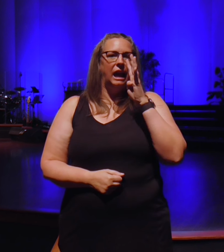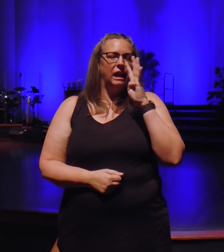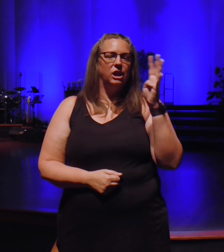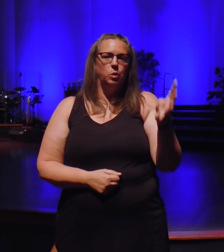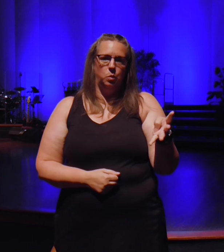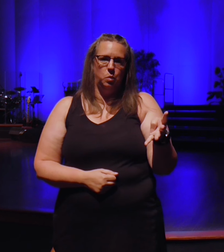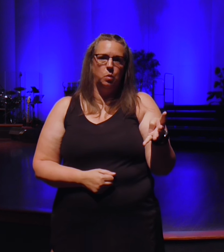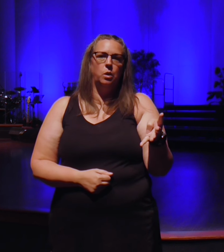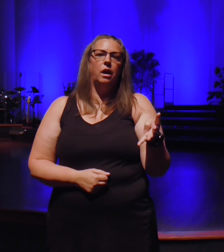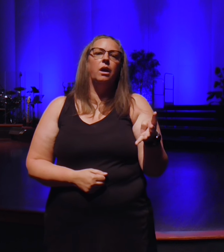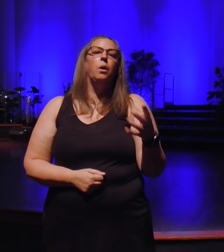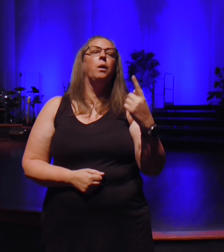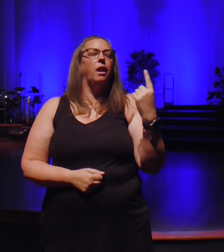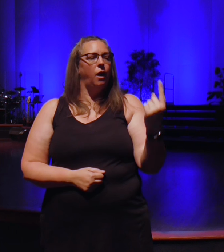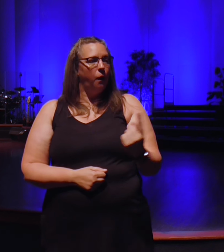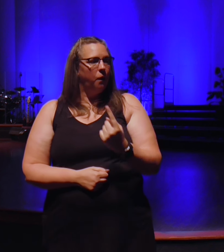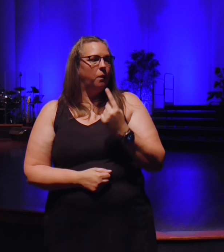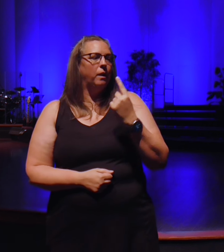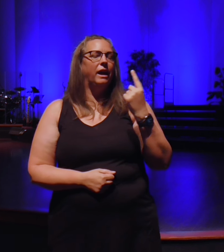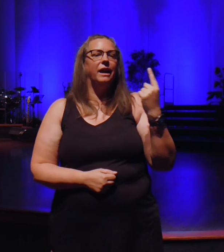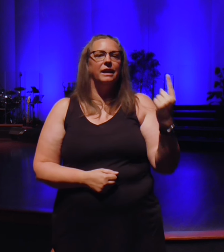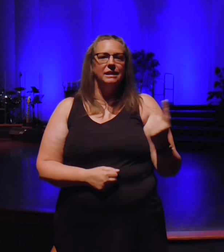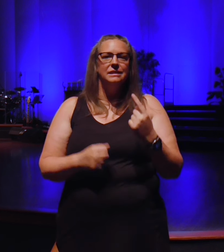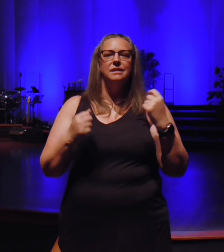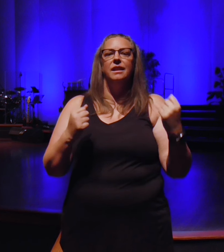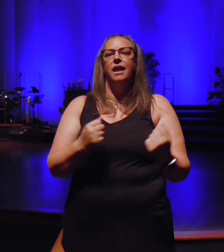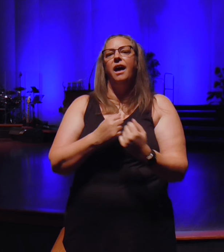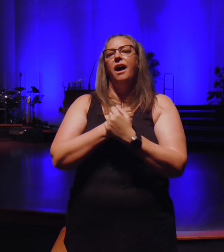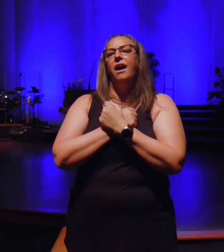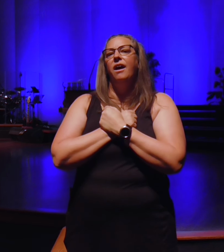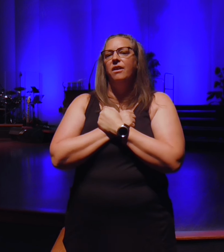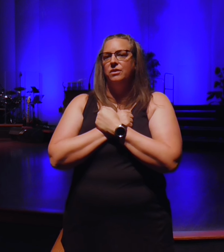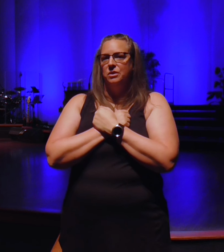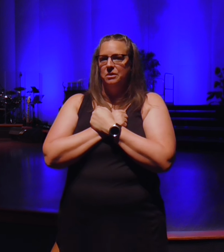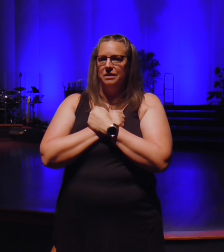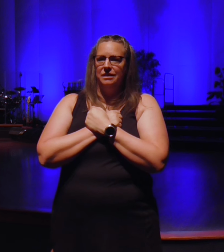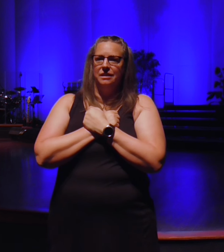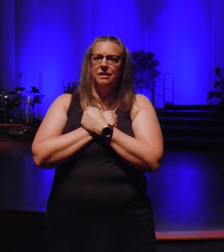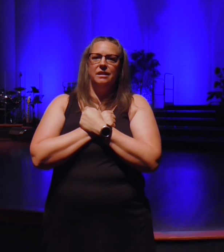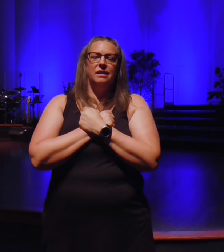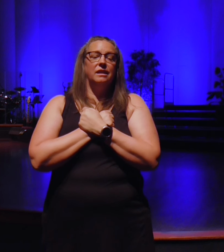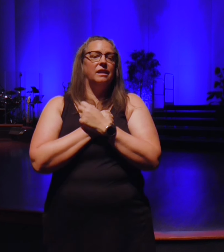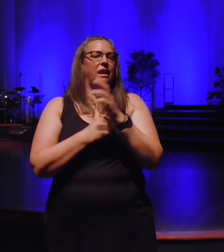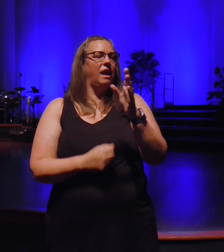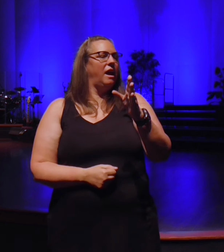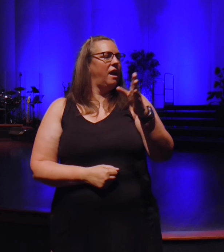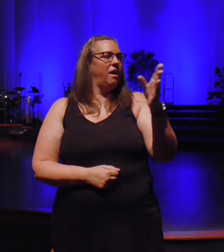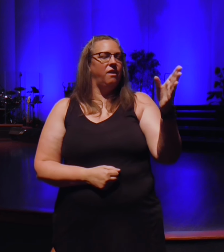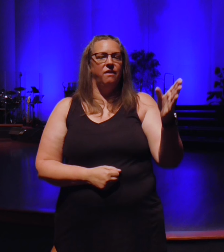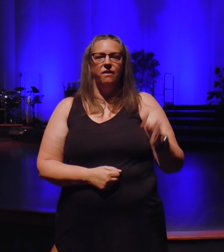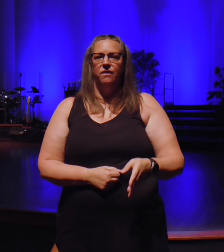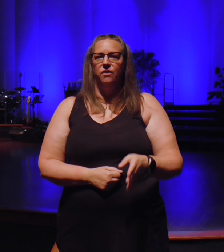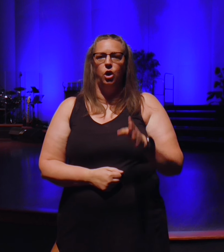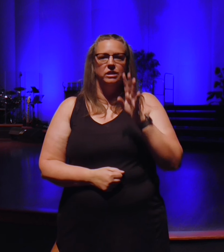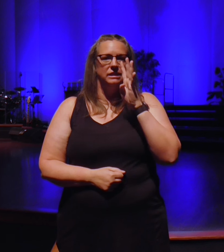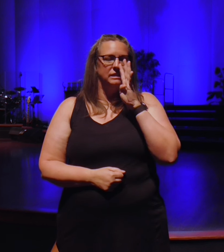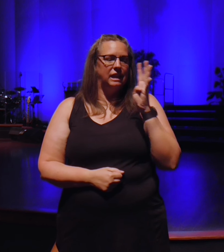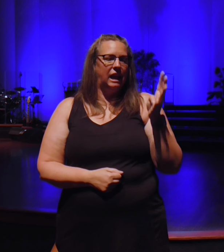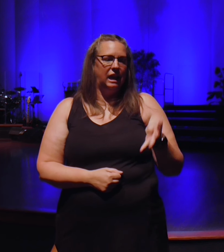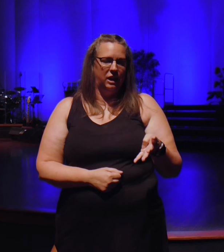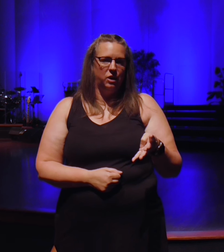forsake you. I will always love you and never